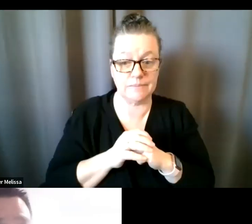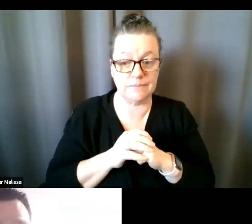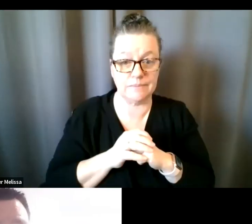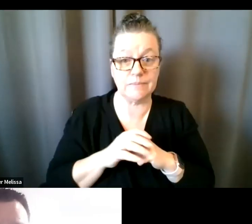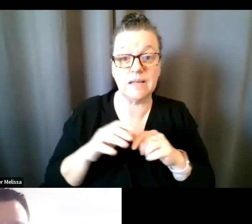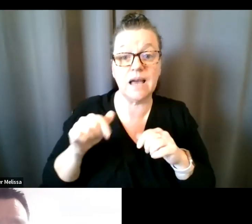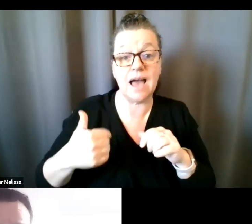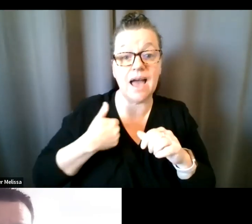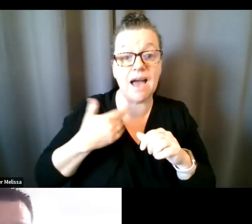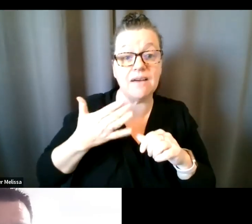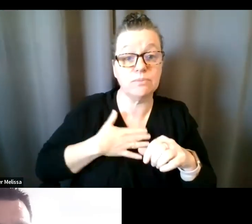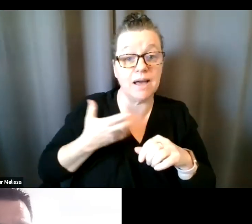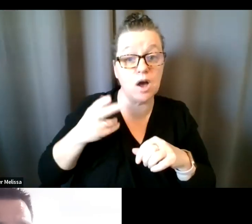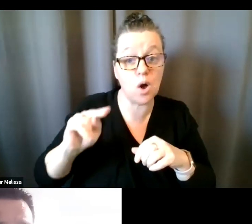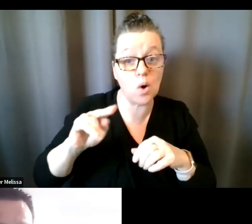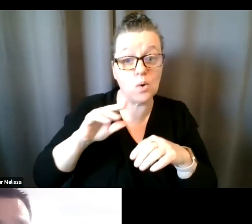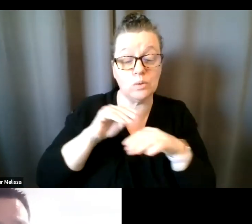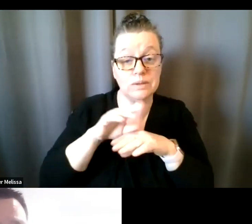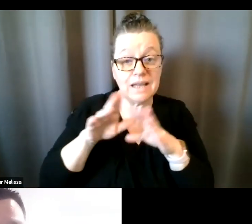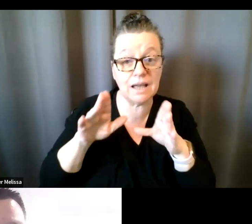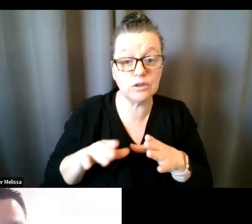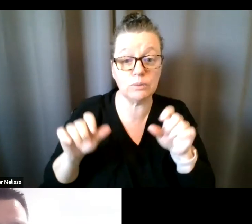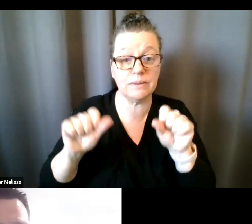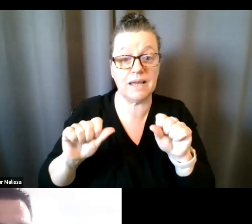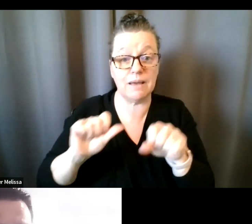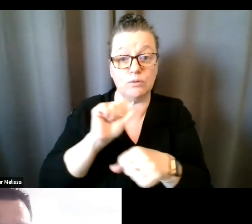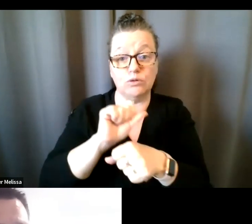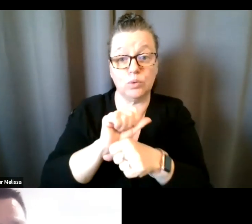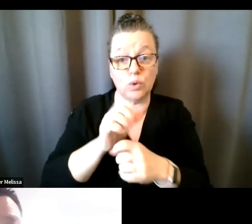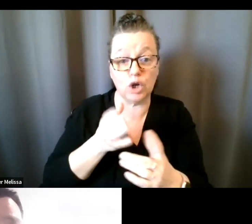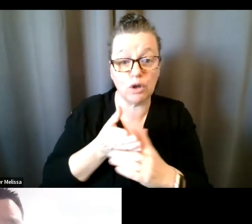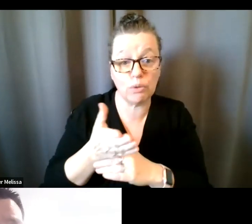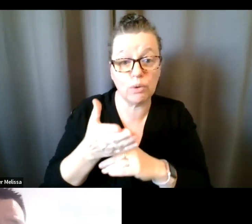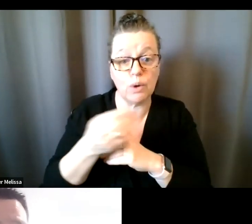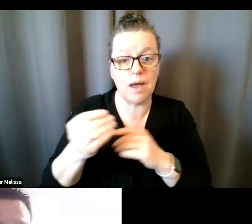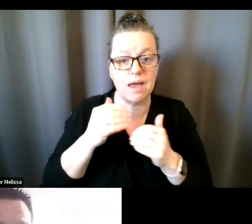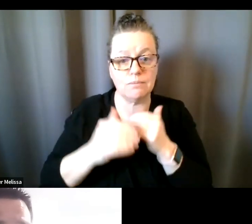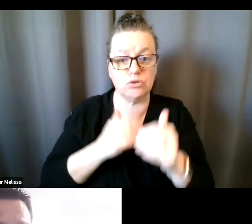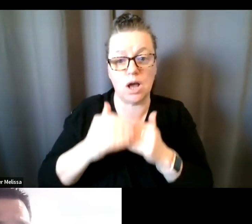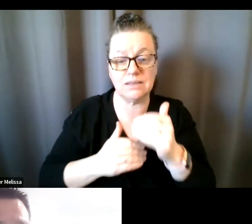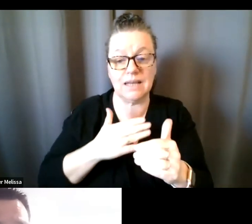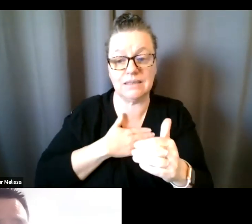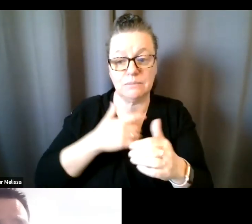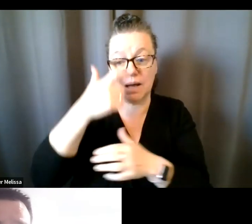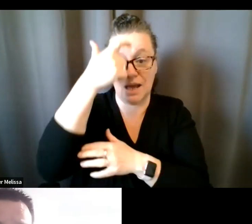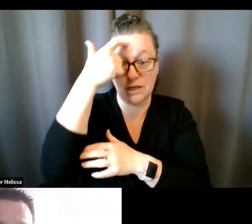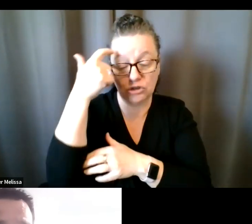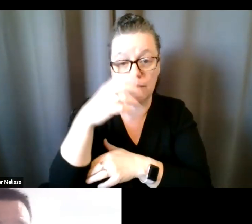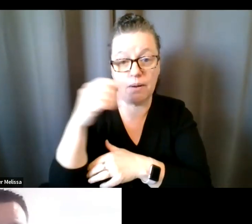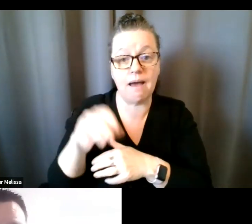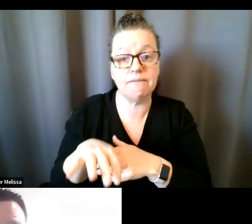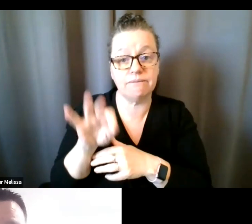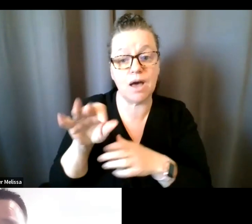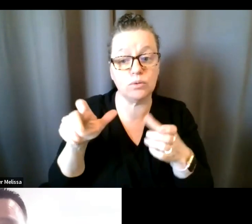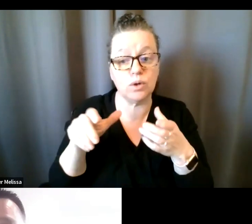I have my own counselor, and I've been able to work through and to process my trauma, and I found